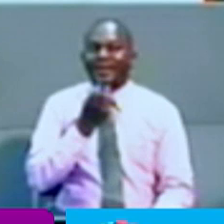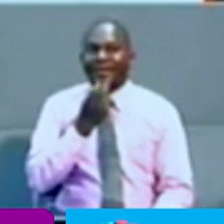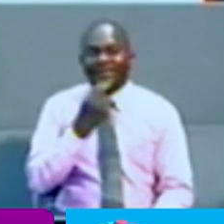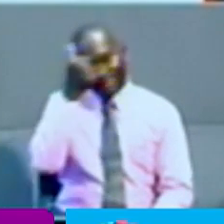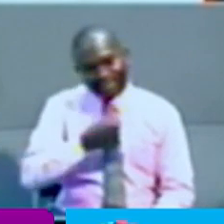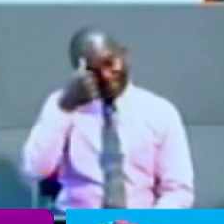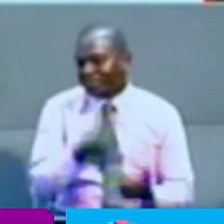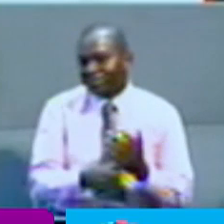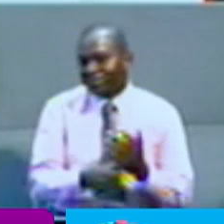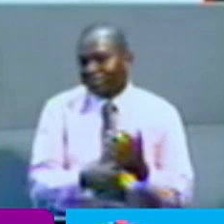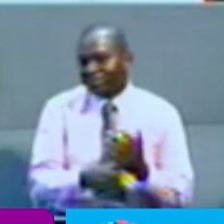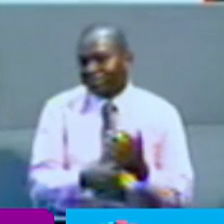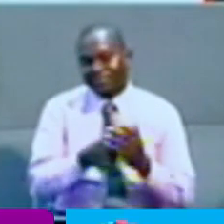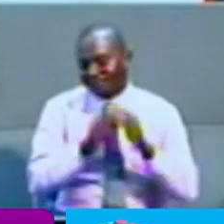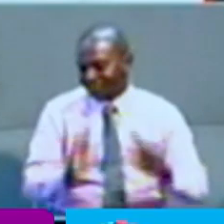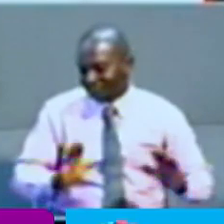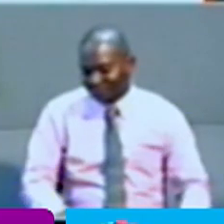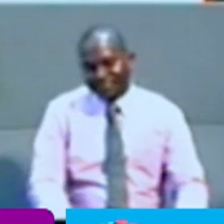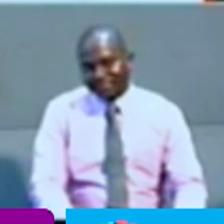Africa wanangu.